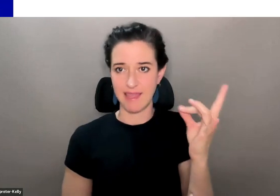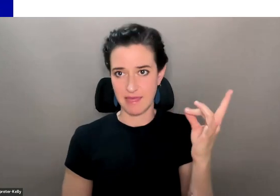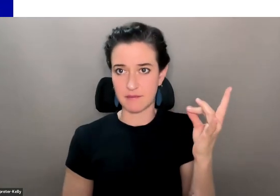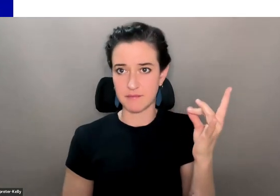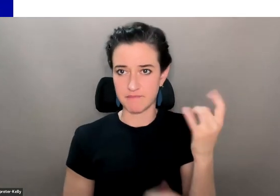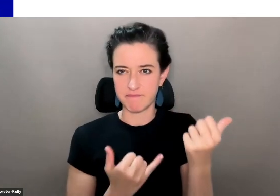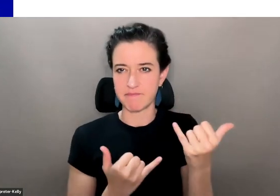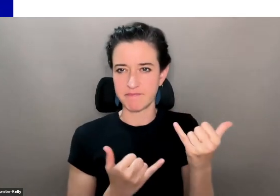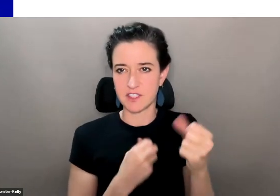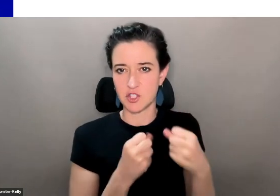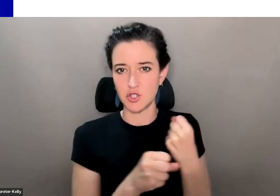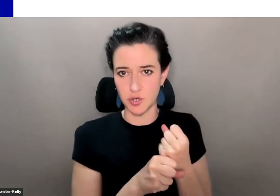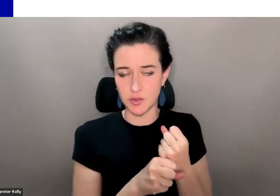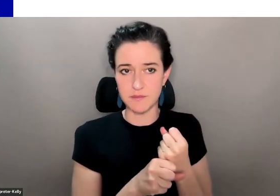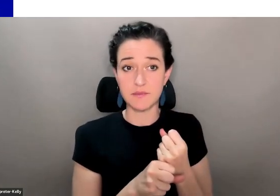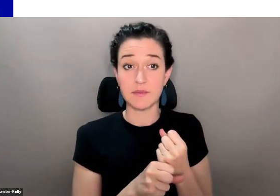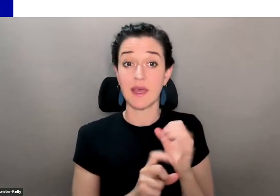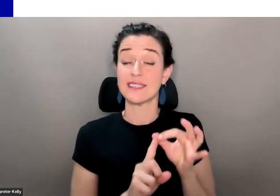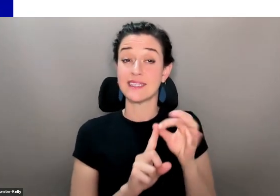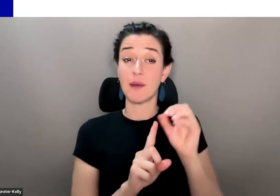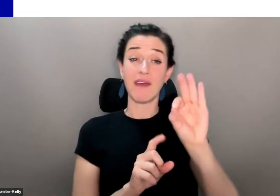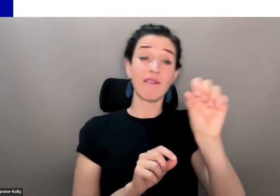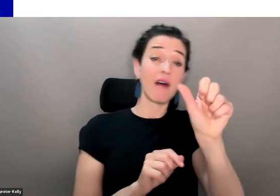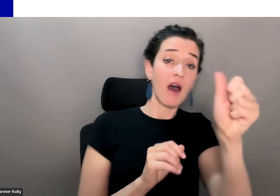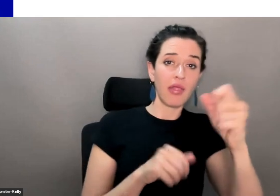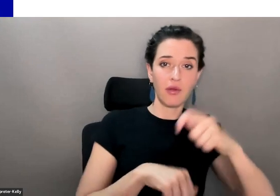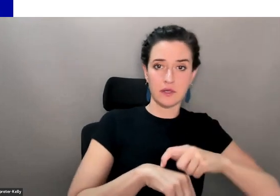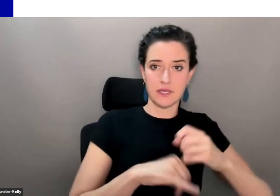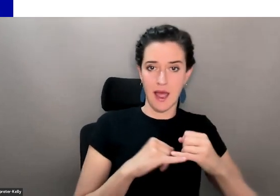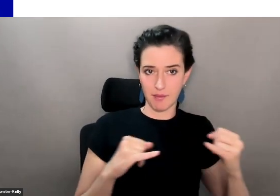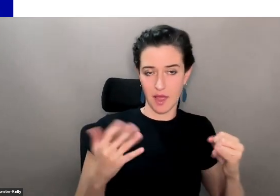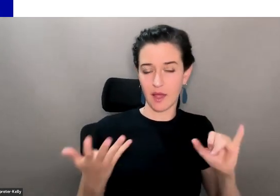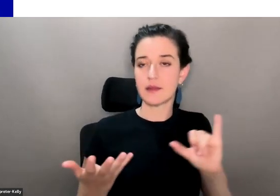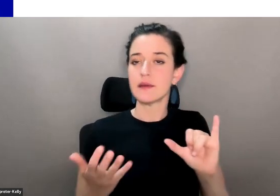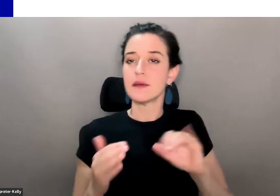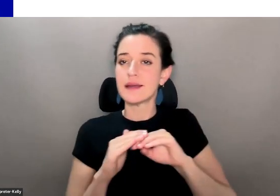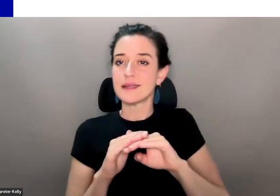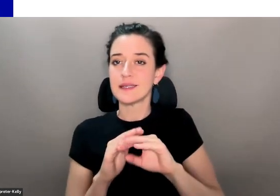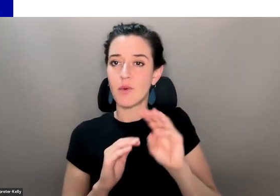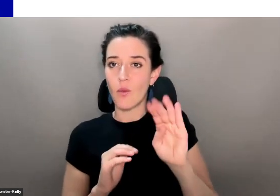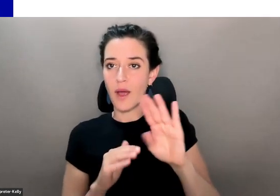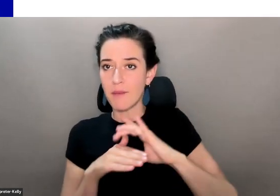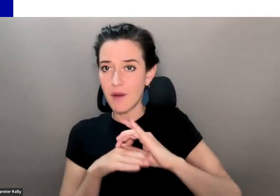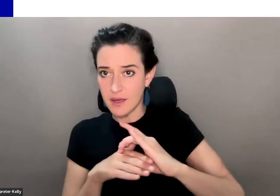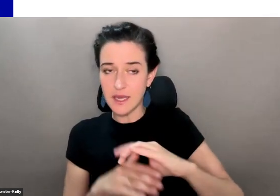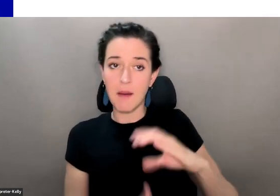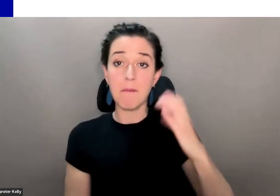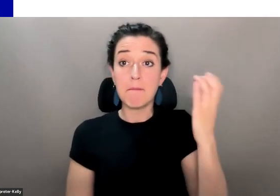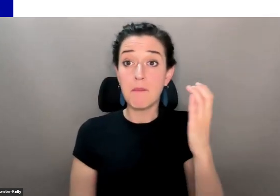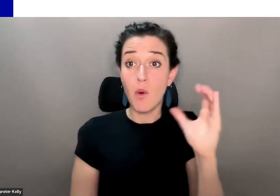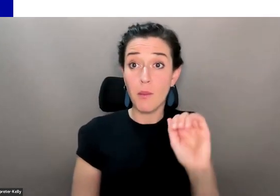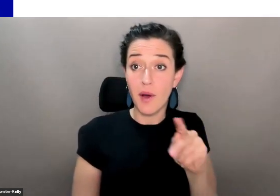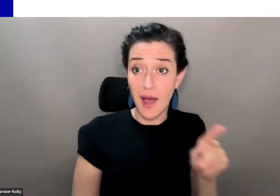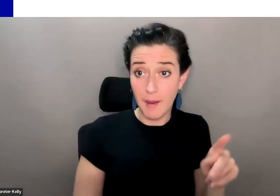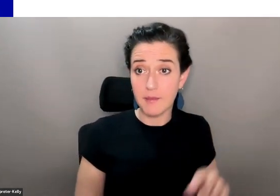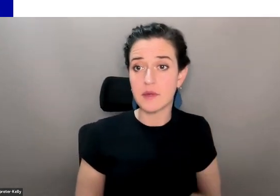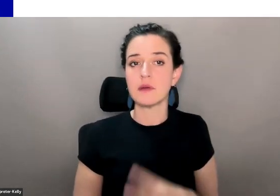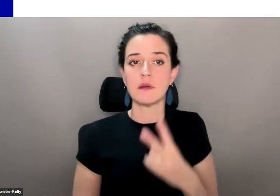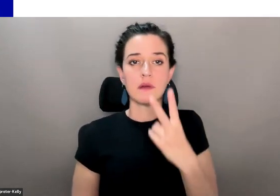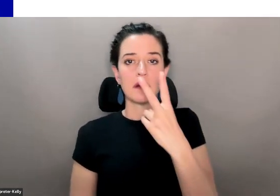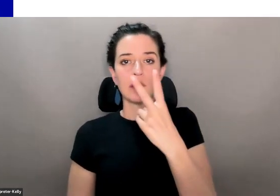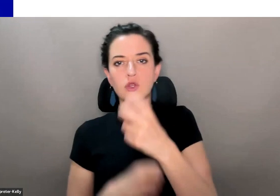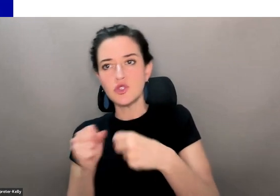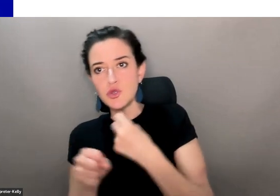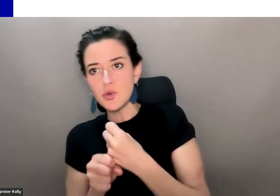another timeline. So for accessible web content and mobile apps, it's a 2-year or 3-year phase-in, depending